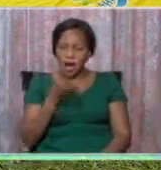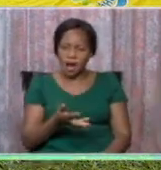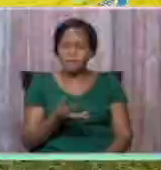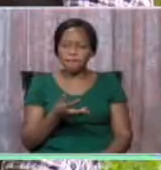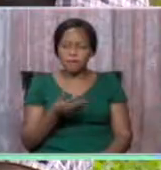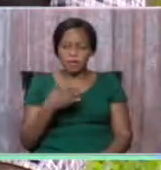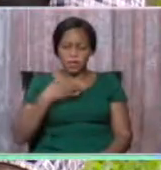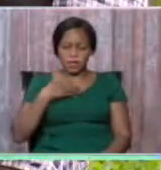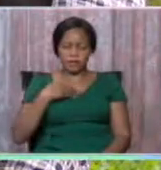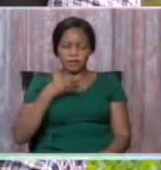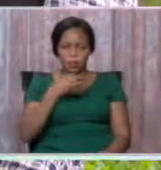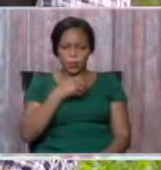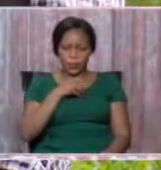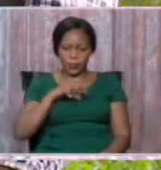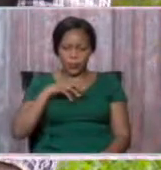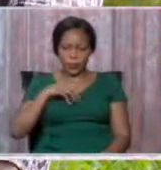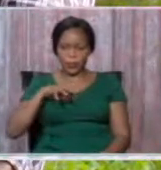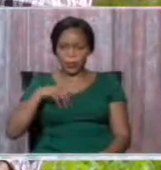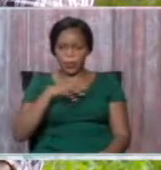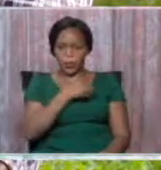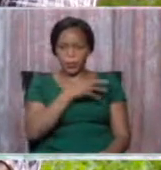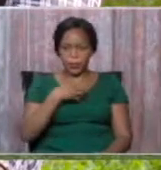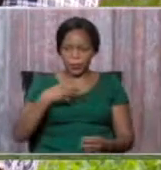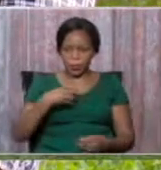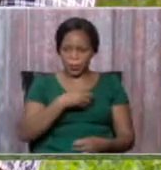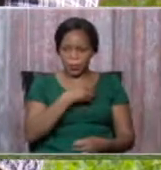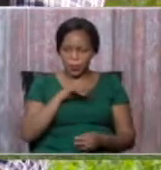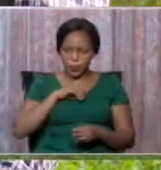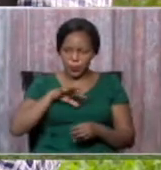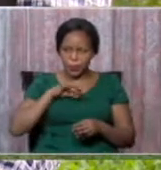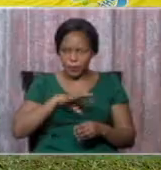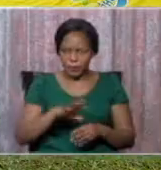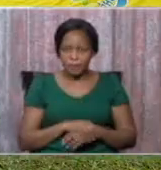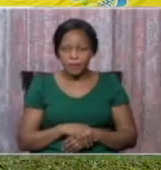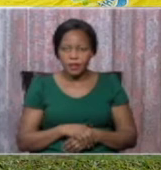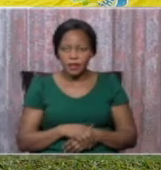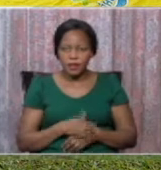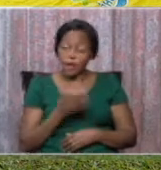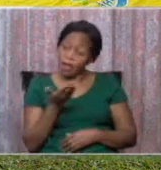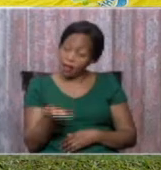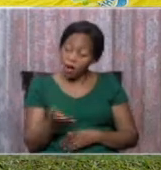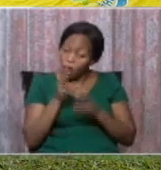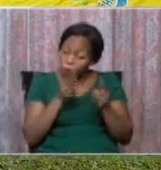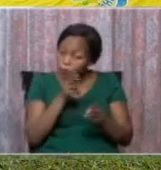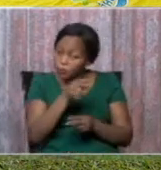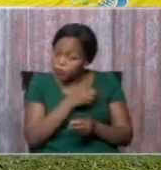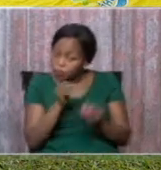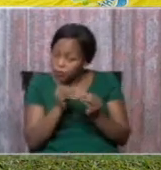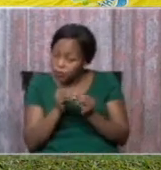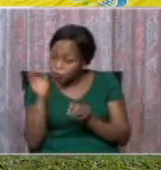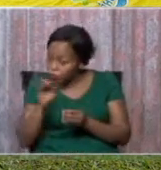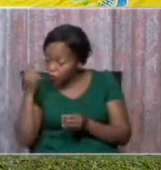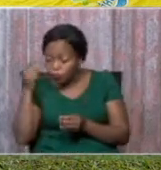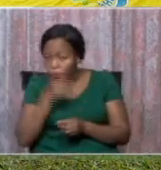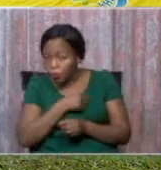They are just people who are really hairy. And like I told you, some people do have testosterone, so that can increase on